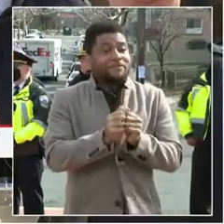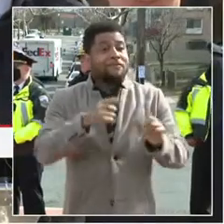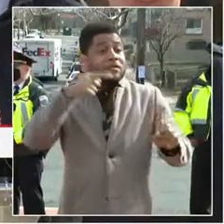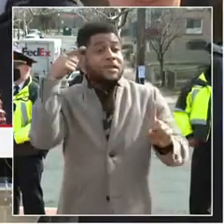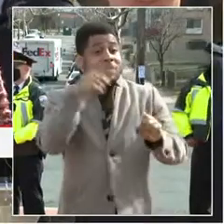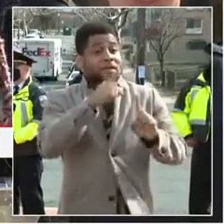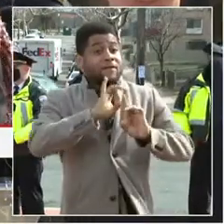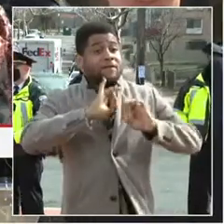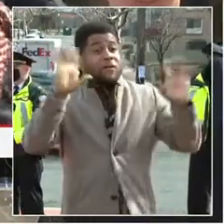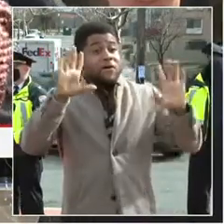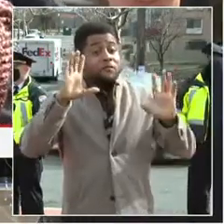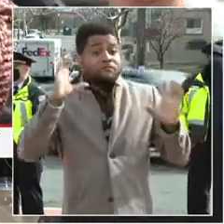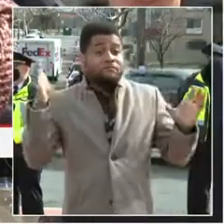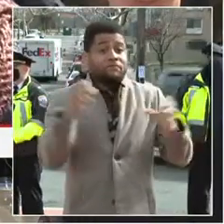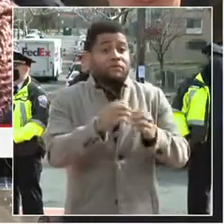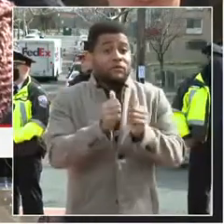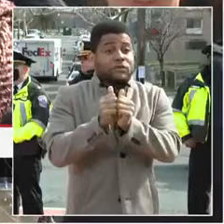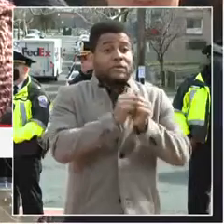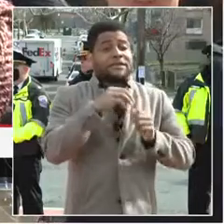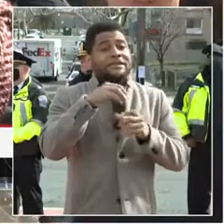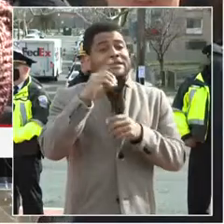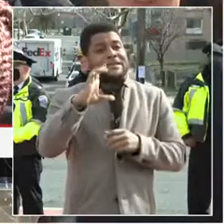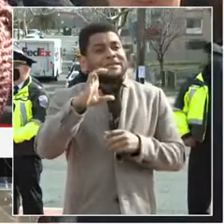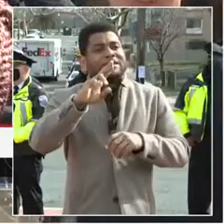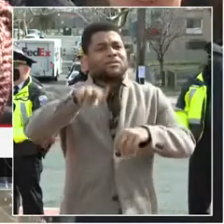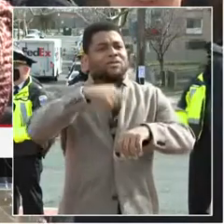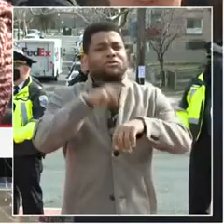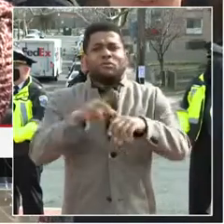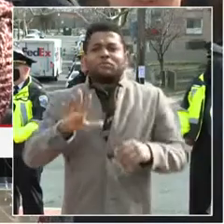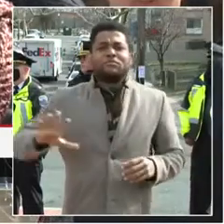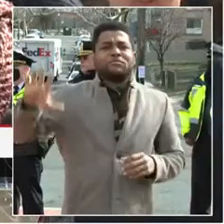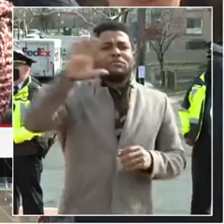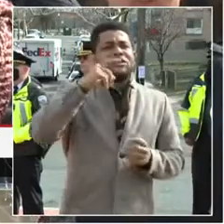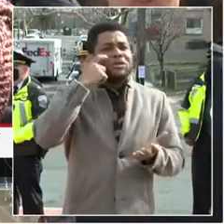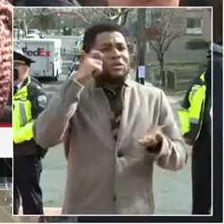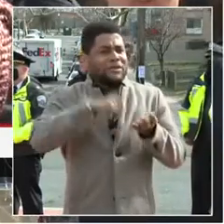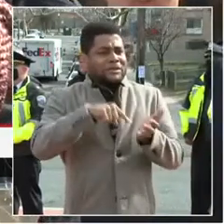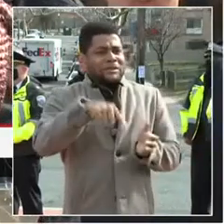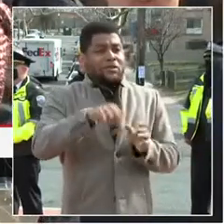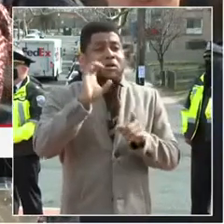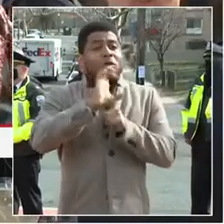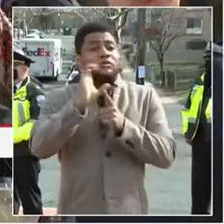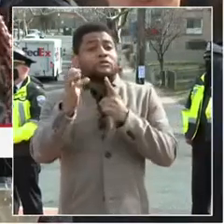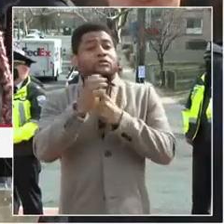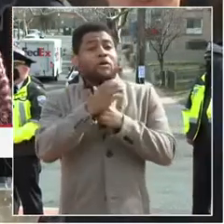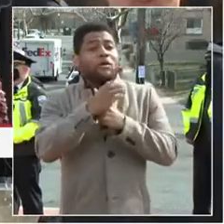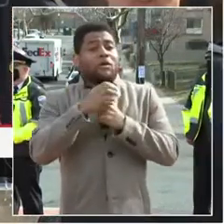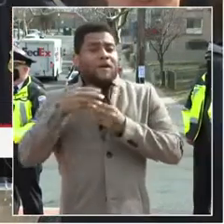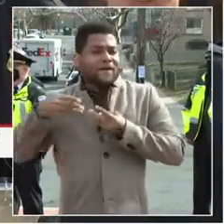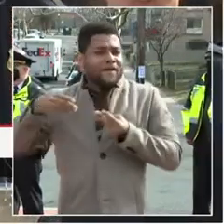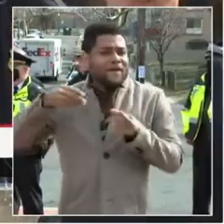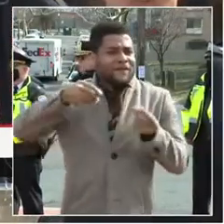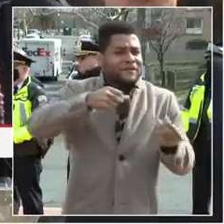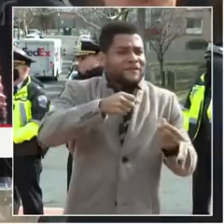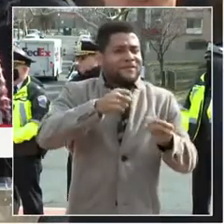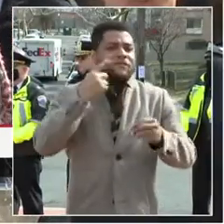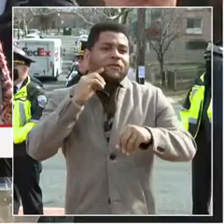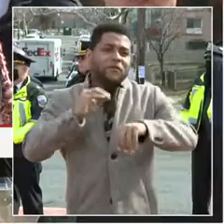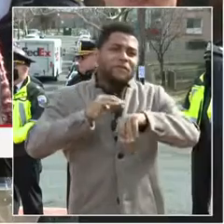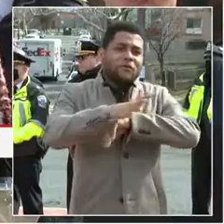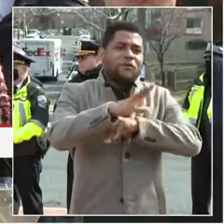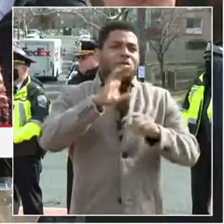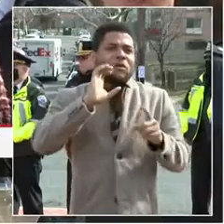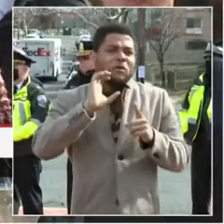and a nation, that this is a gun culture that is feeding cycles of violence and destroying families. So we need